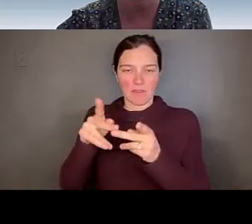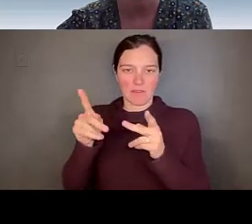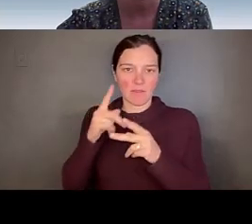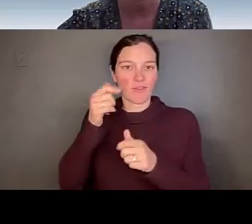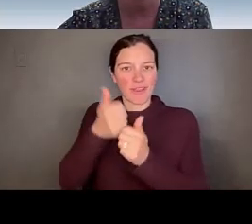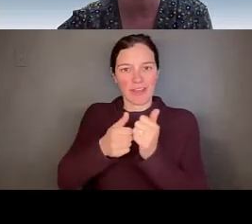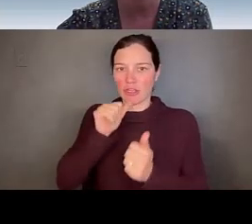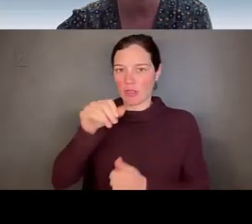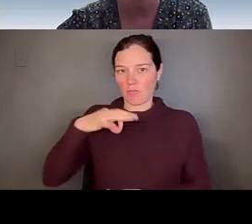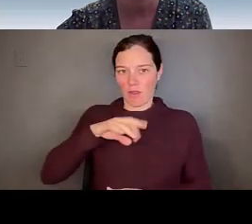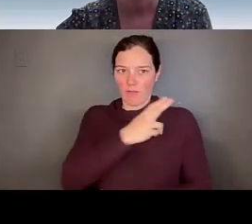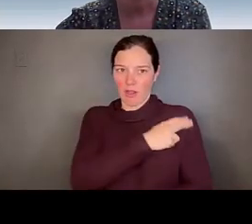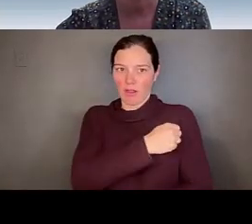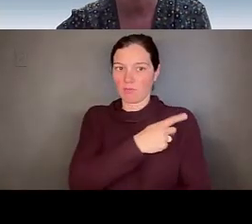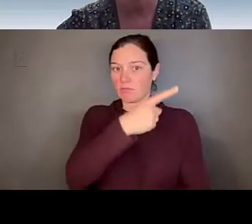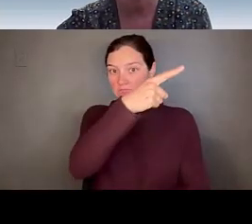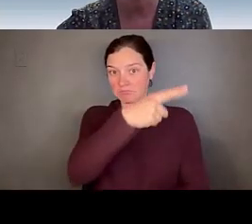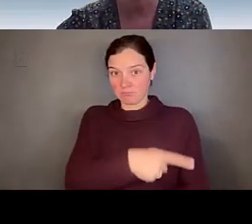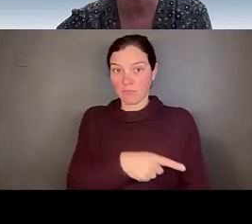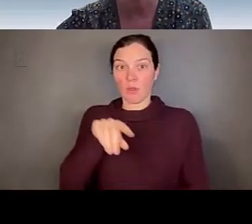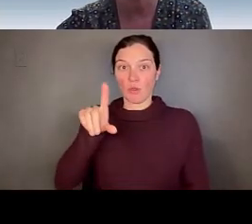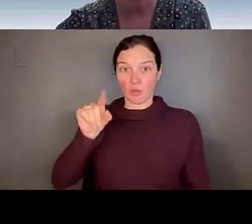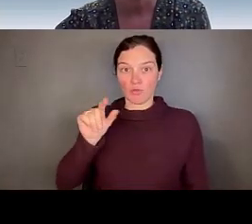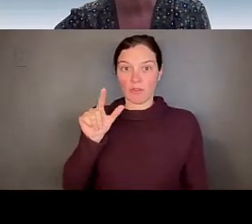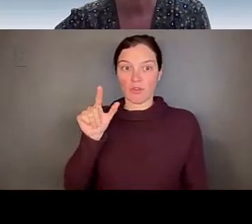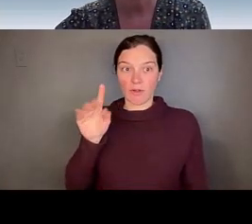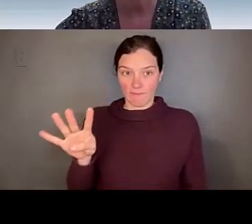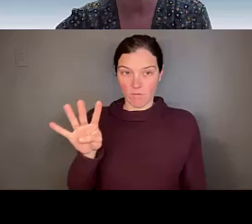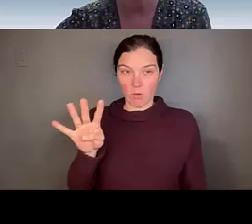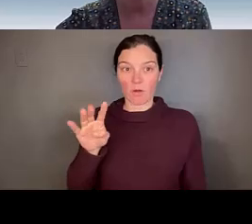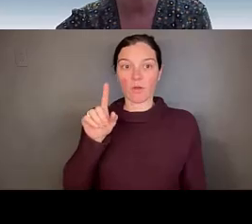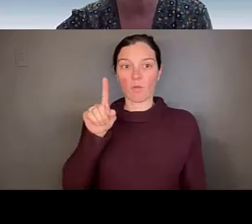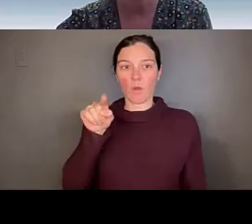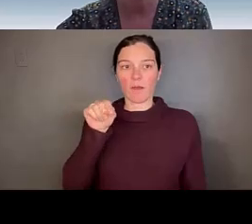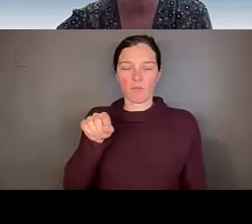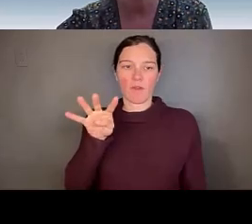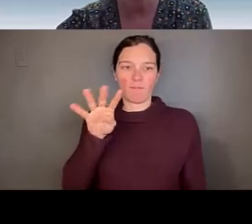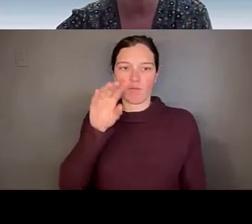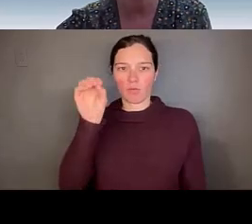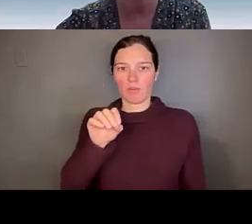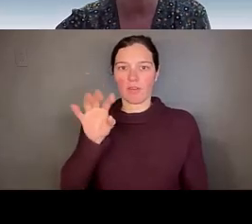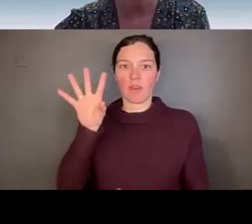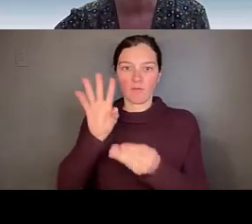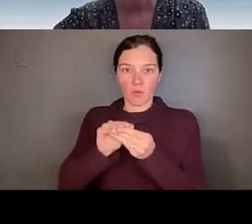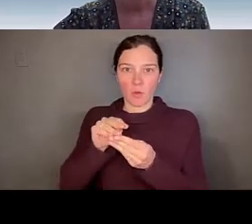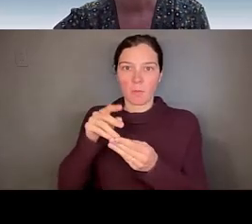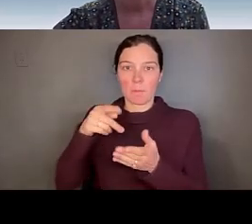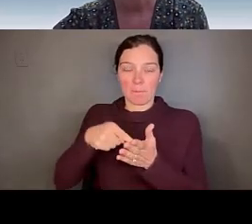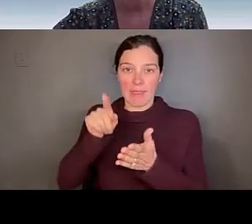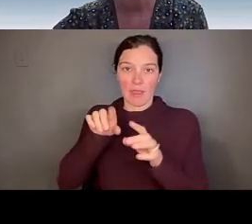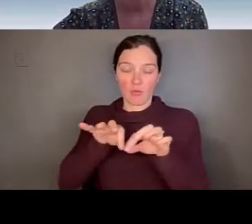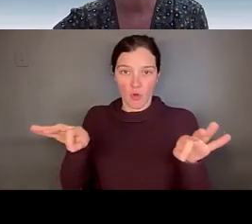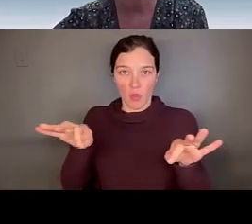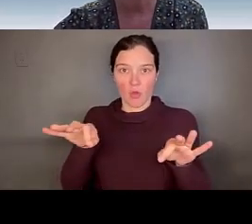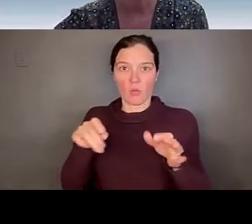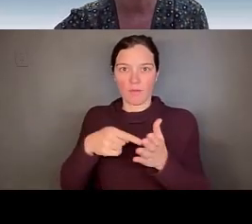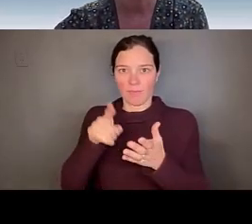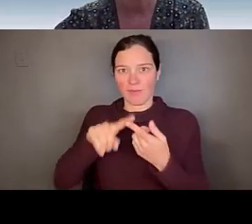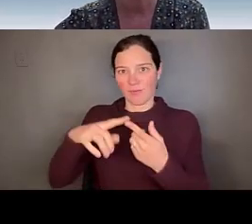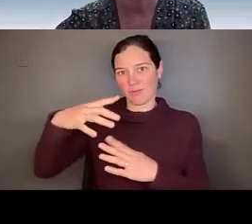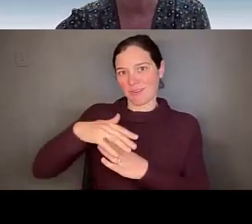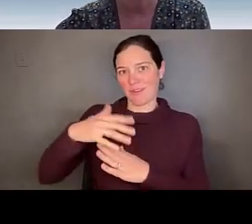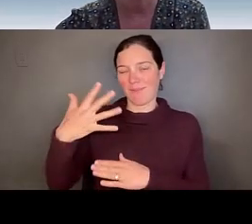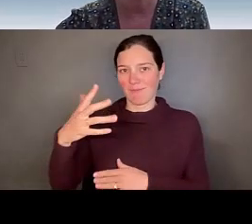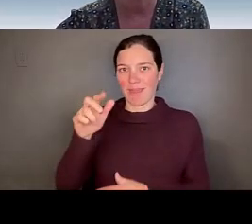And you can see on this slide that in 2024, 1.4% of total payroll was paid to the top